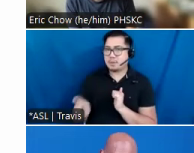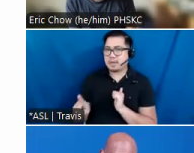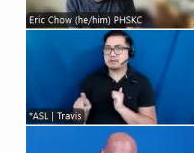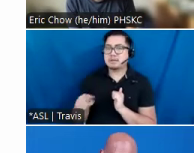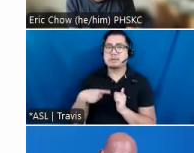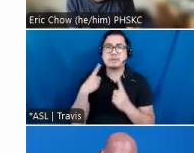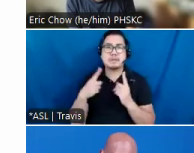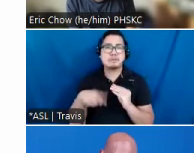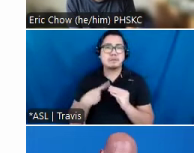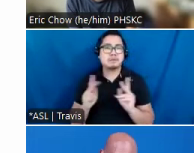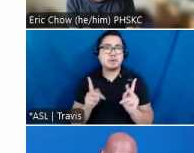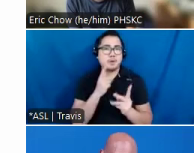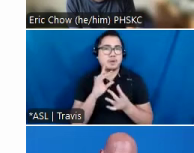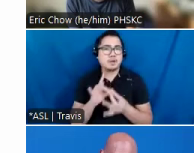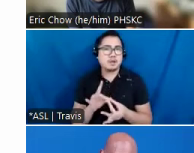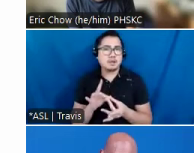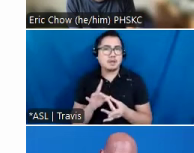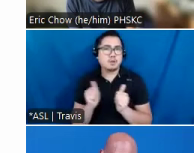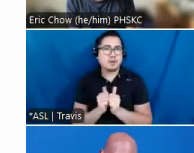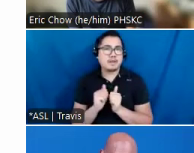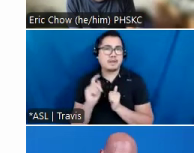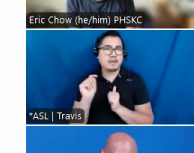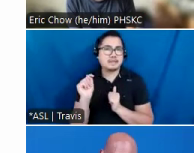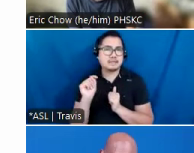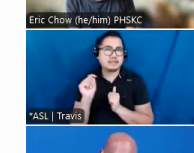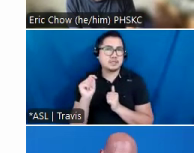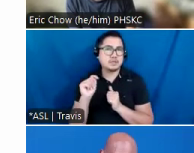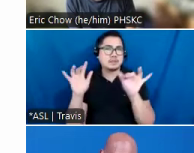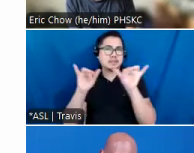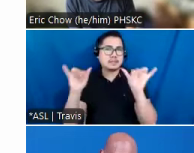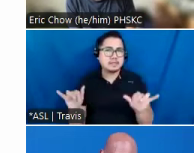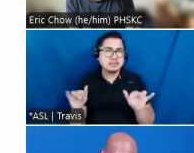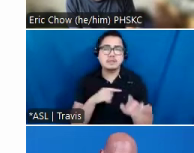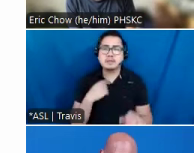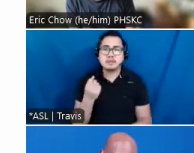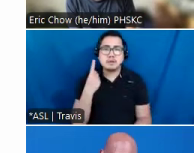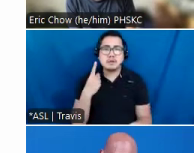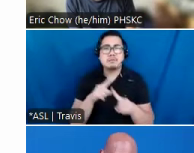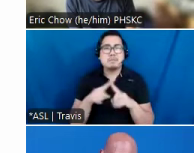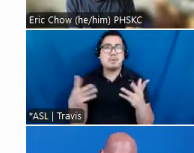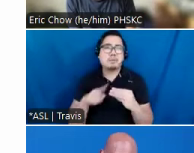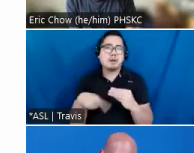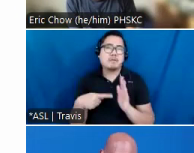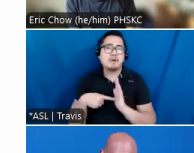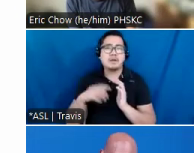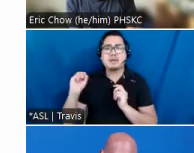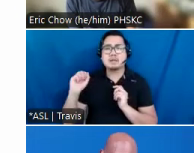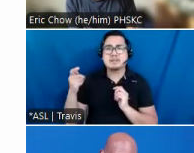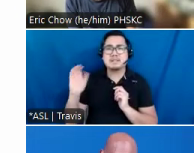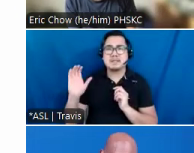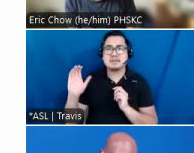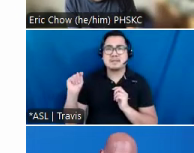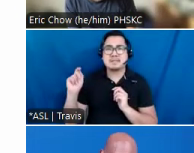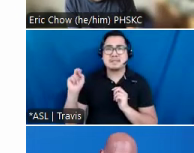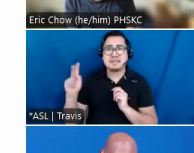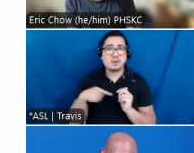who are connected to sewer system, right? That's what we're getting. But what about septic tanks? We're not reading those, right?